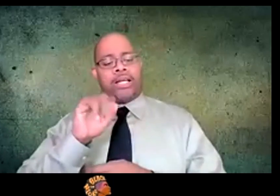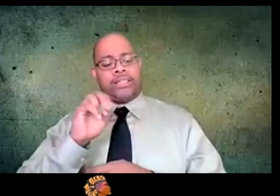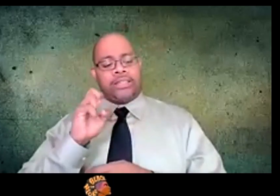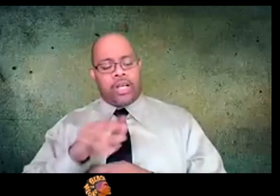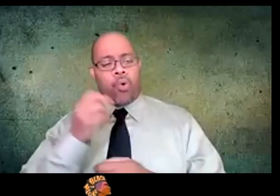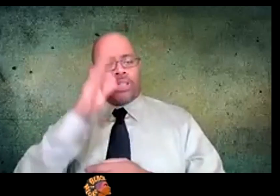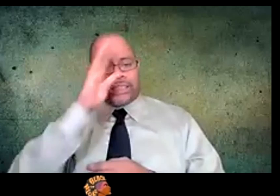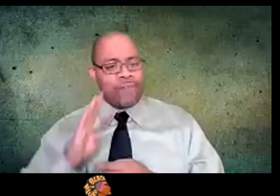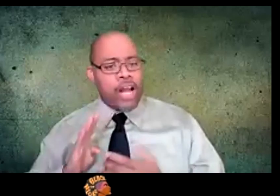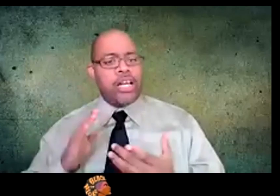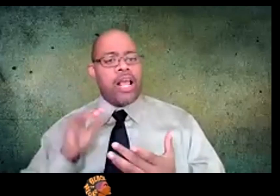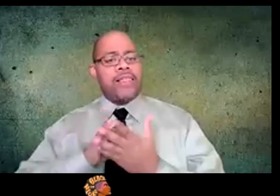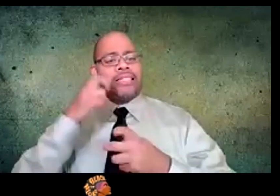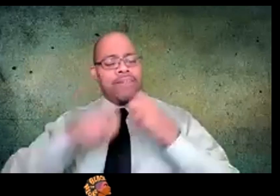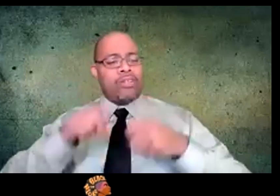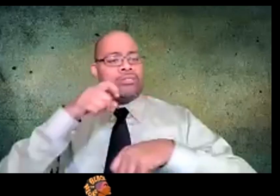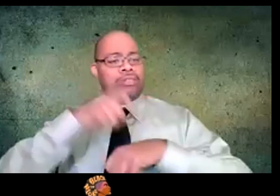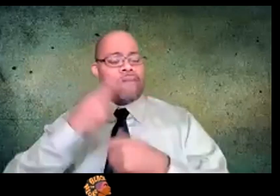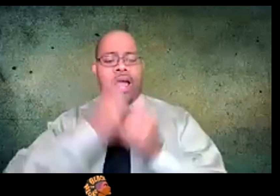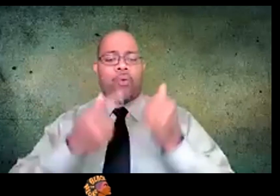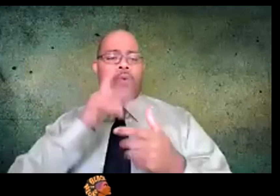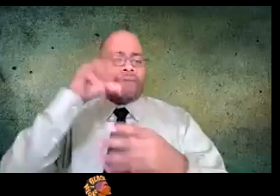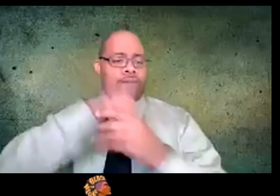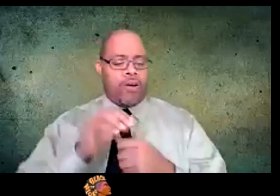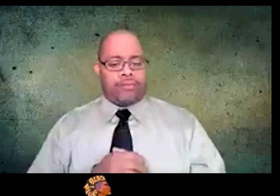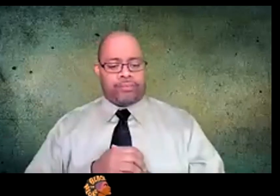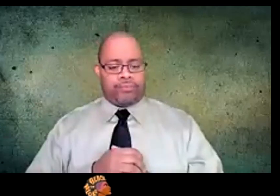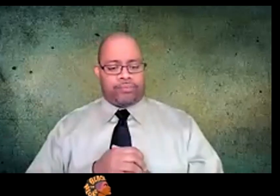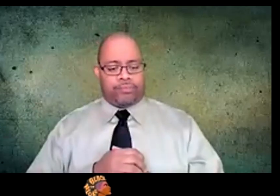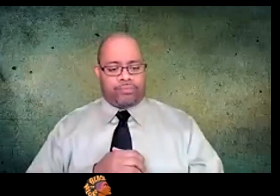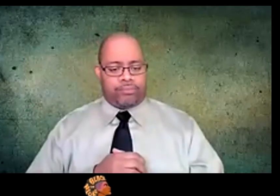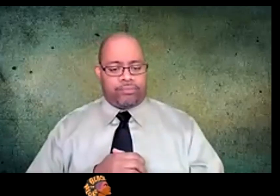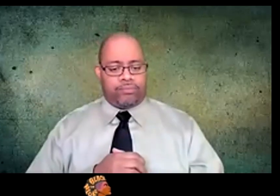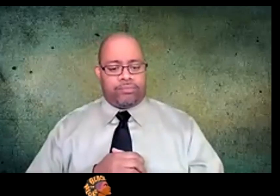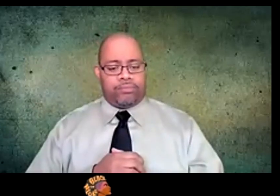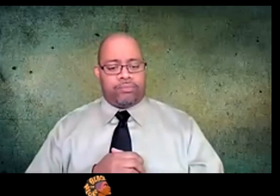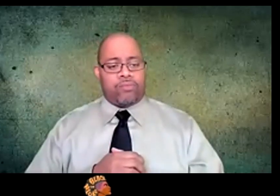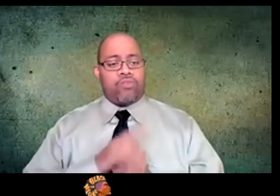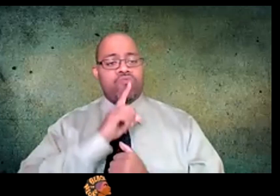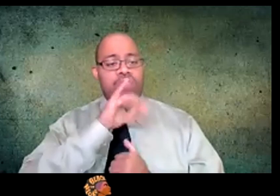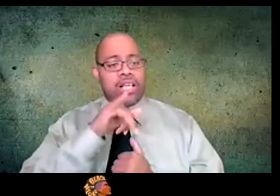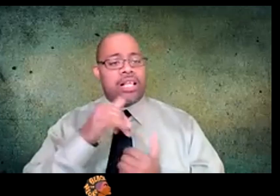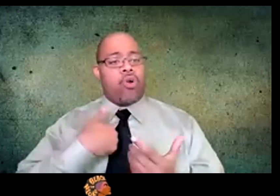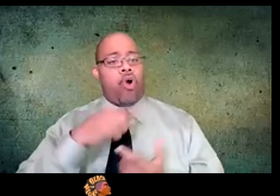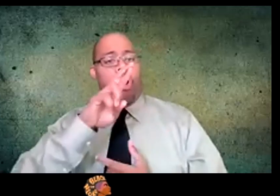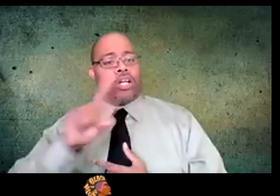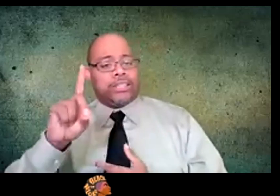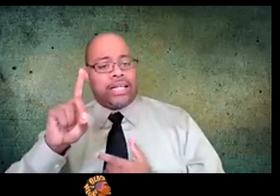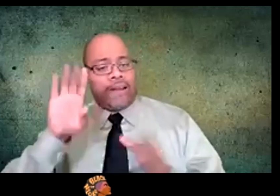schizophrenia, these are difficult times for everyone involved. Just to give you a sense, we're really an R&D